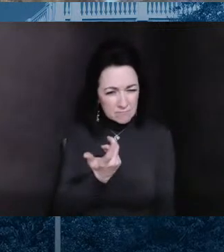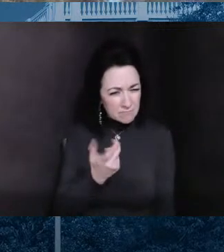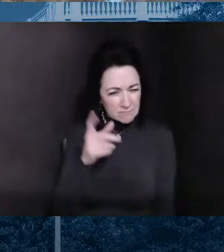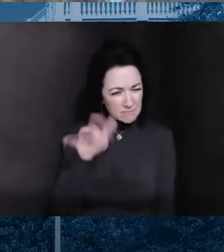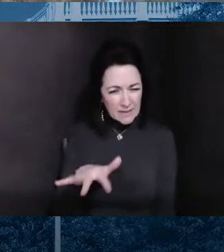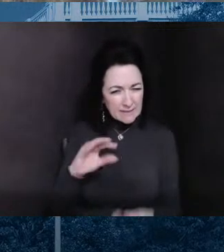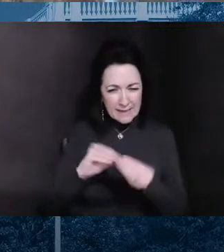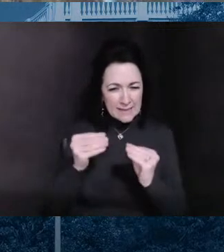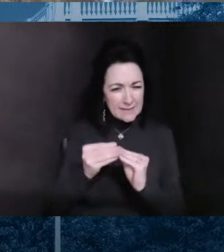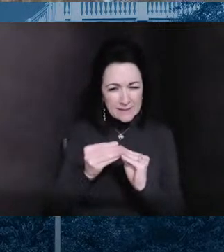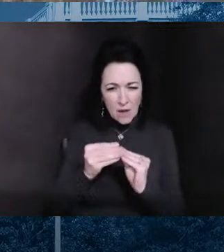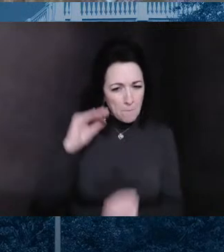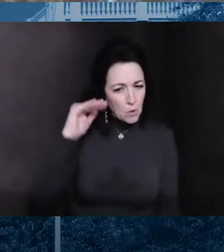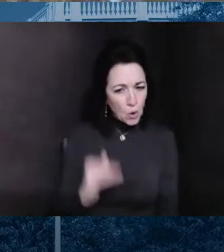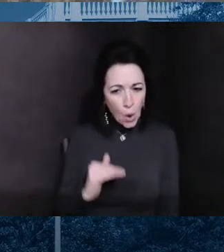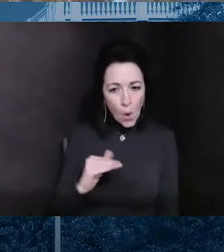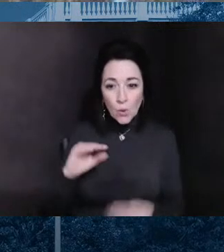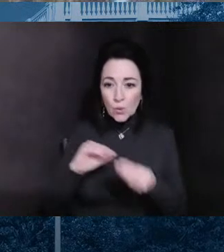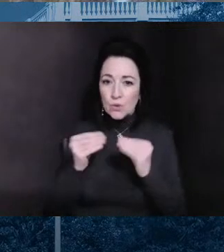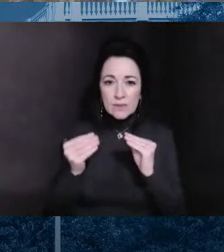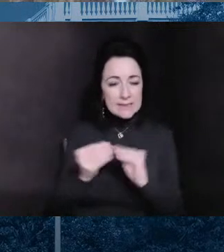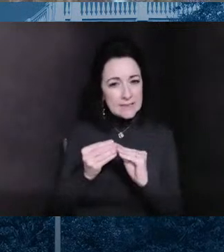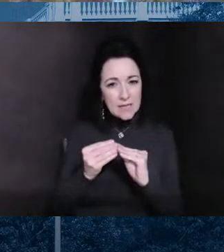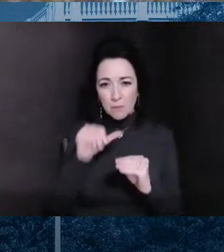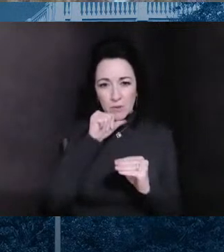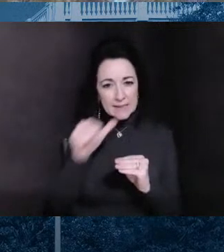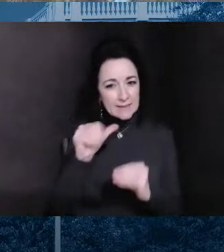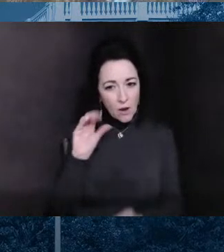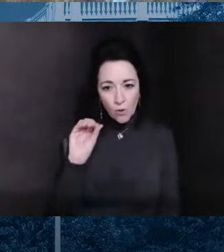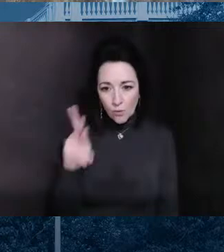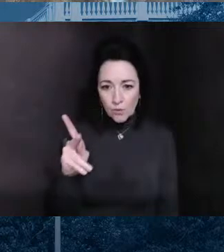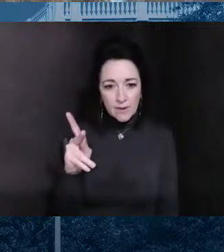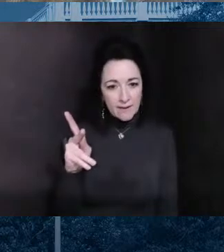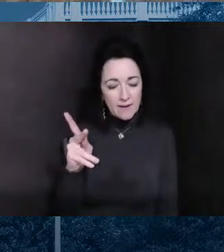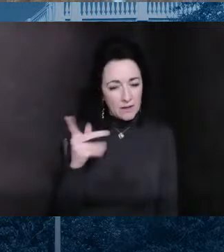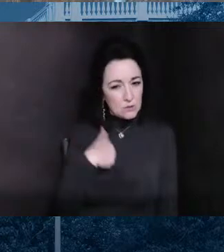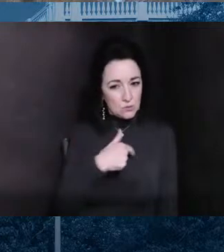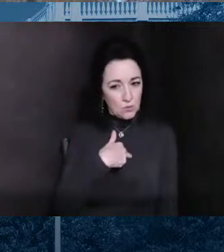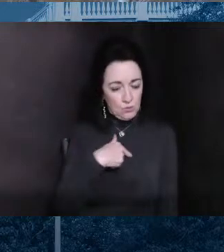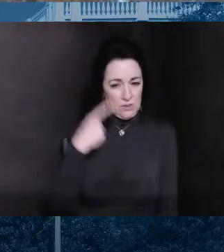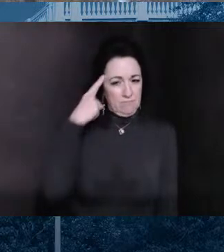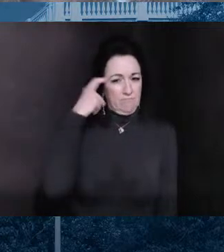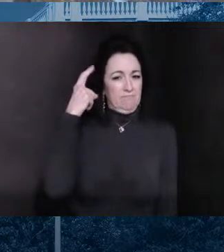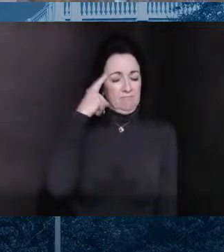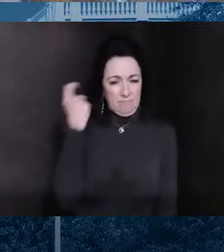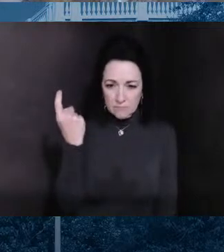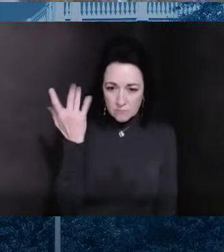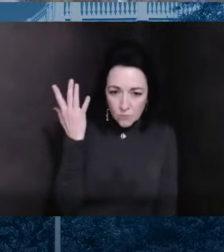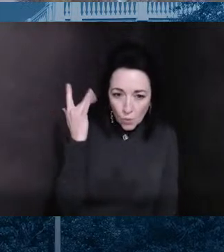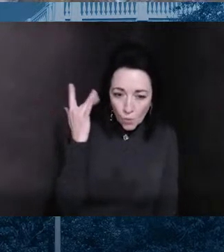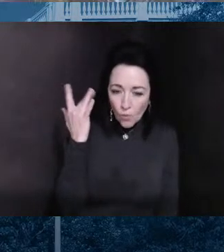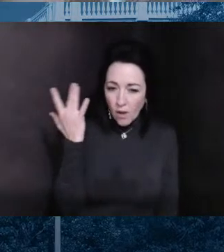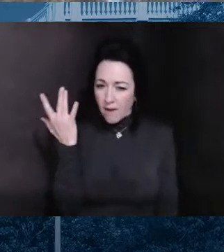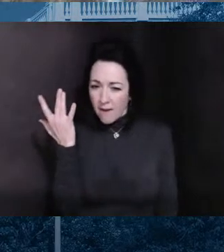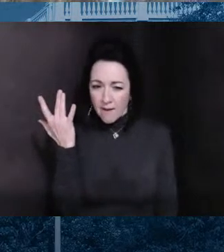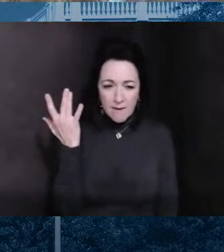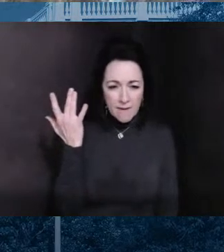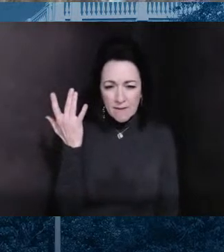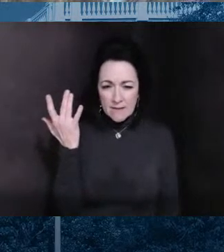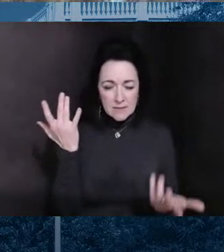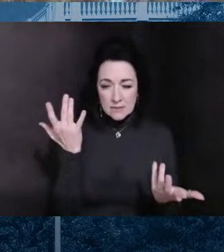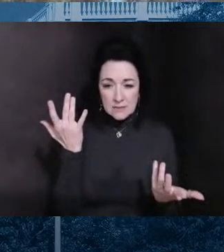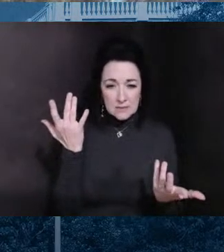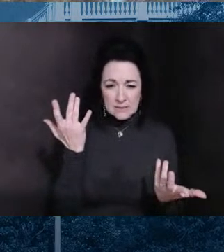us, and it's really, really driving us to make some significant